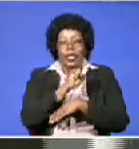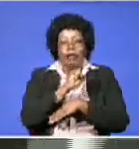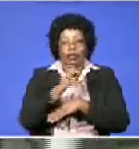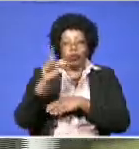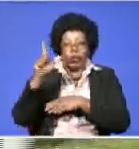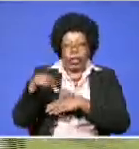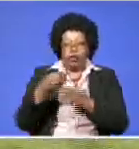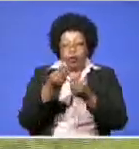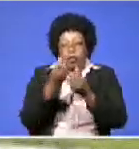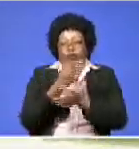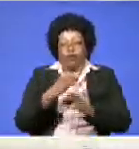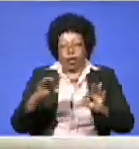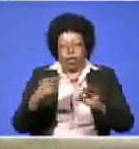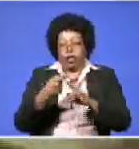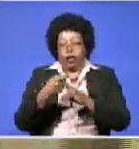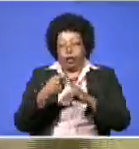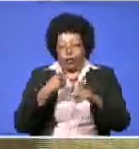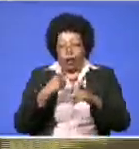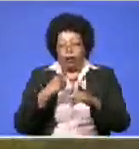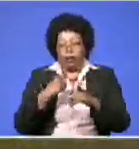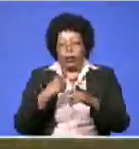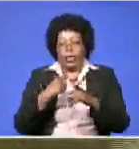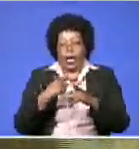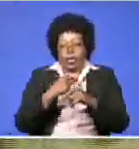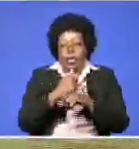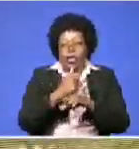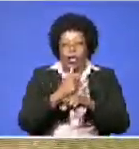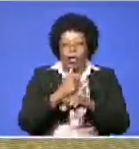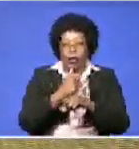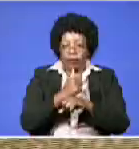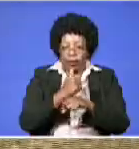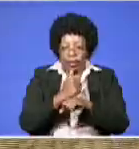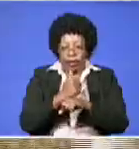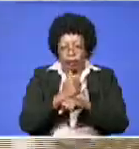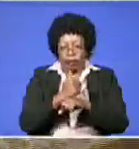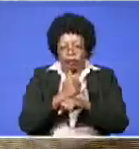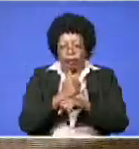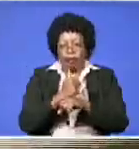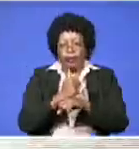later absolved of all charges. Trial is set for March 30th at 10 a.m.